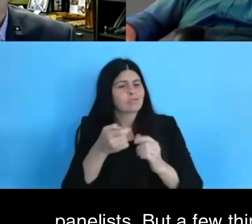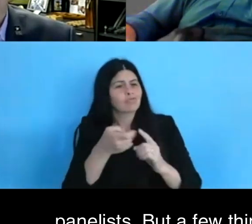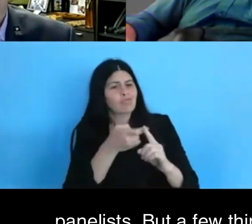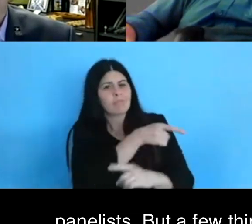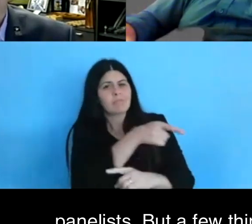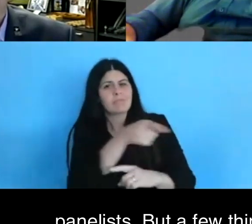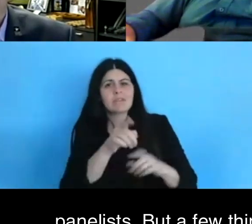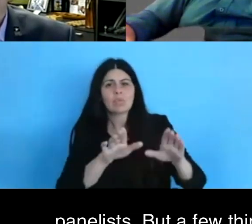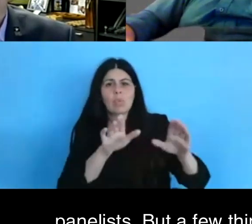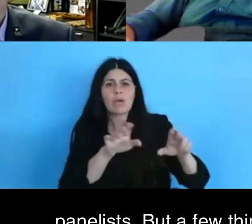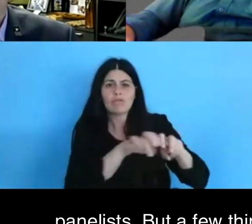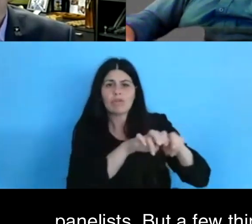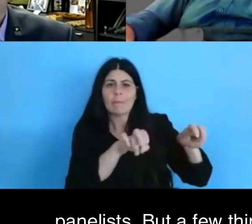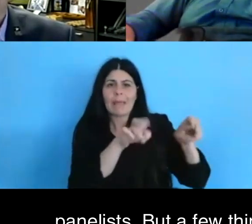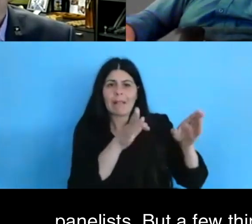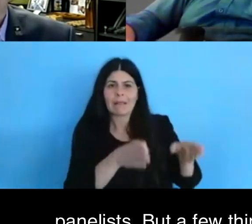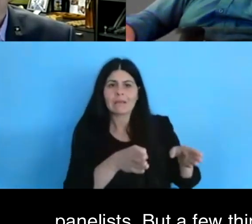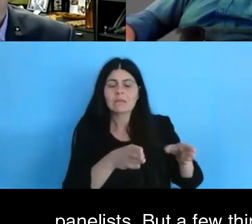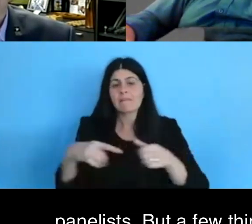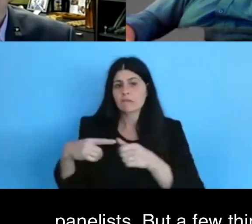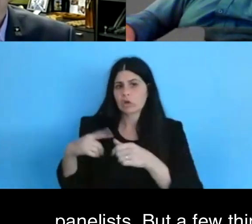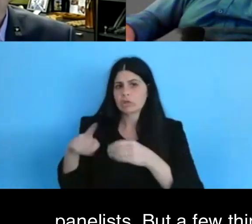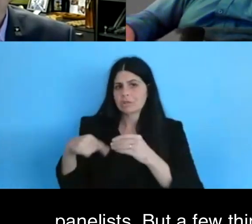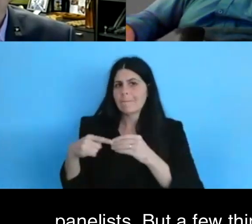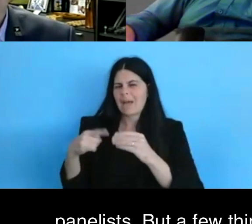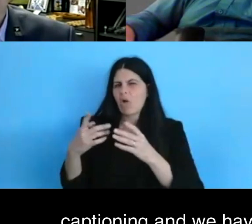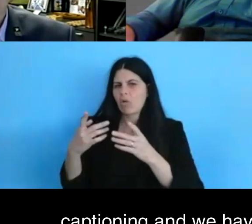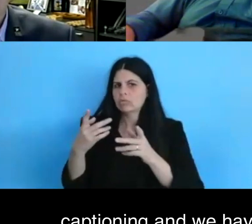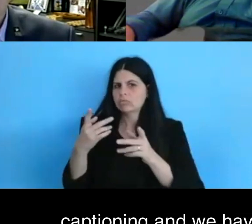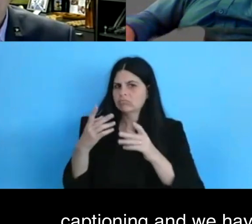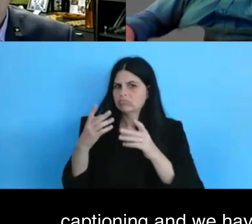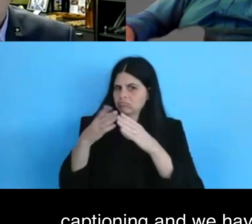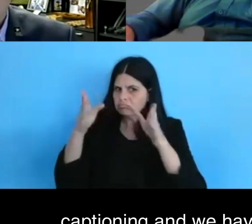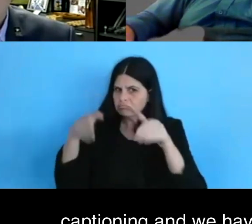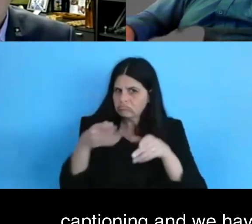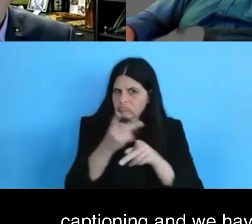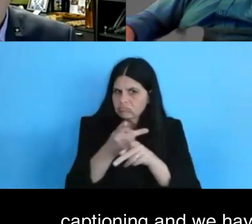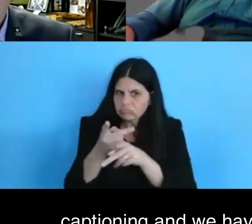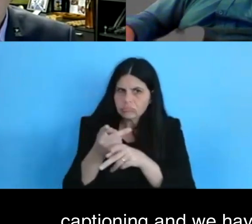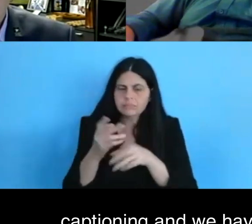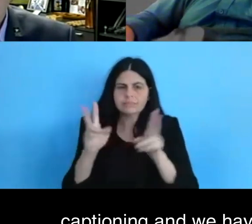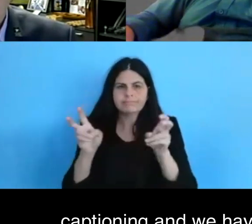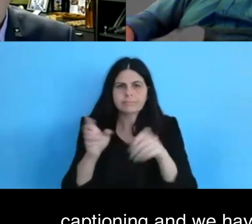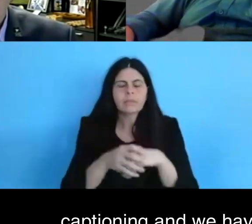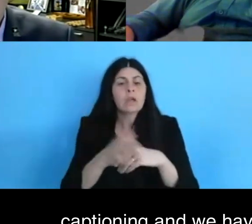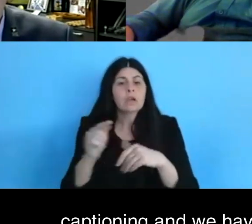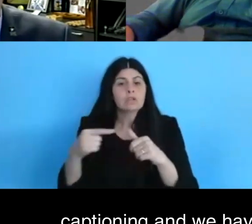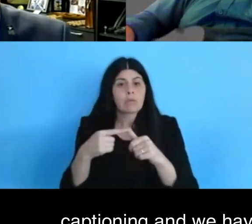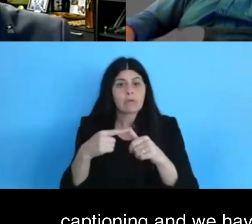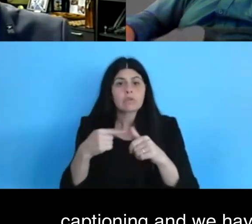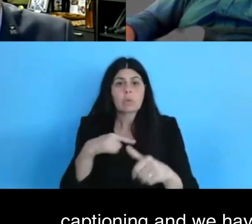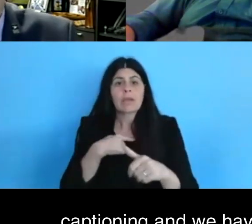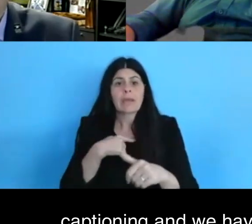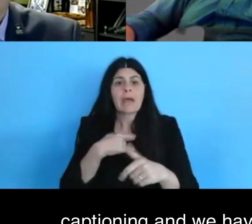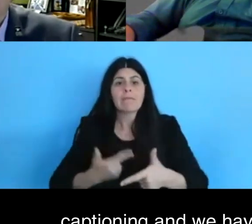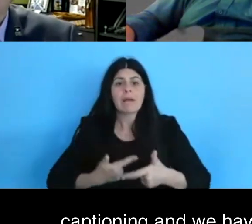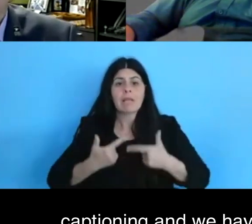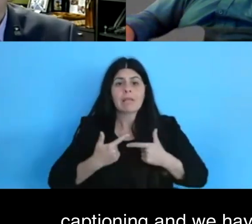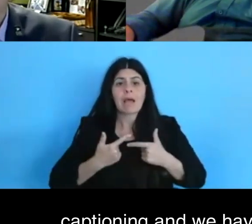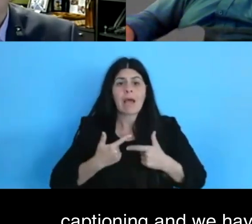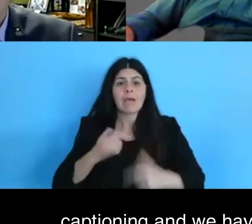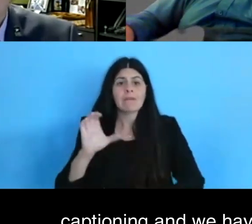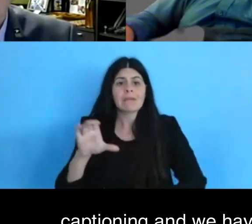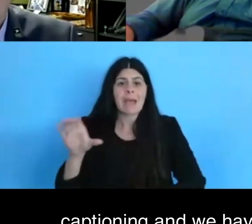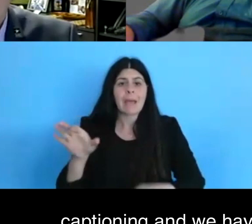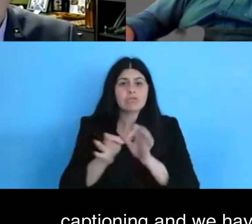housekeeping first. First of all, you will note that we have live captioning and we have an ASL interpreter, but if you would